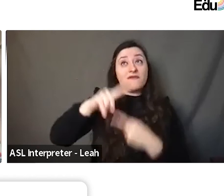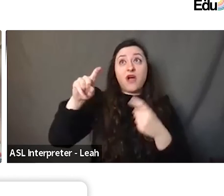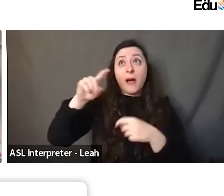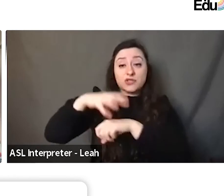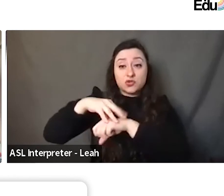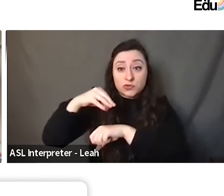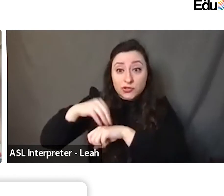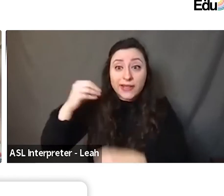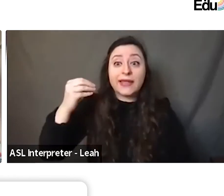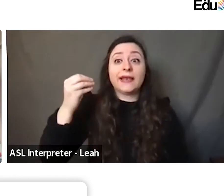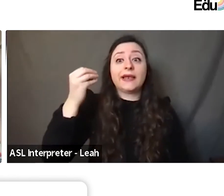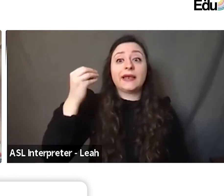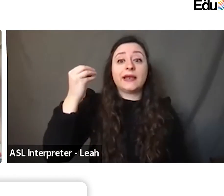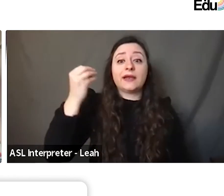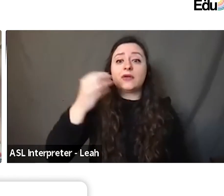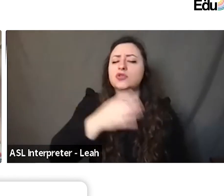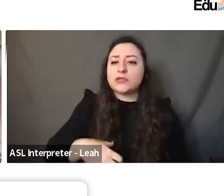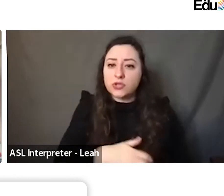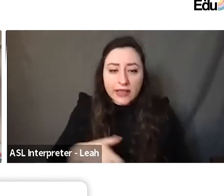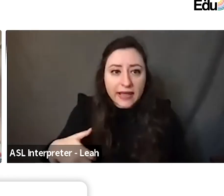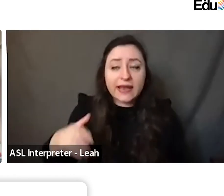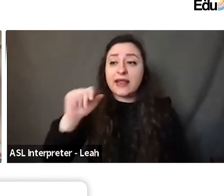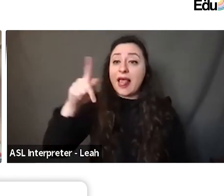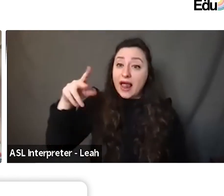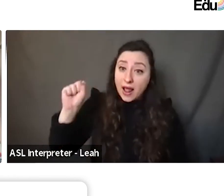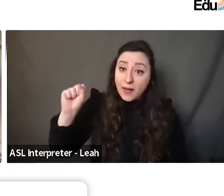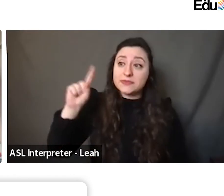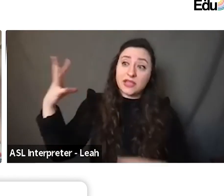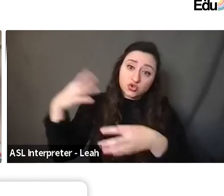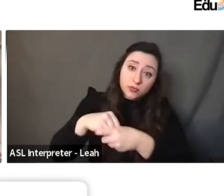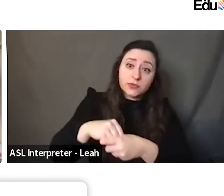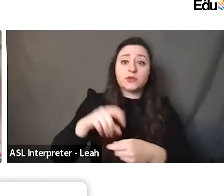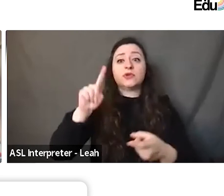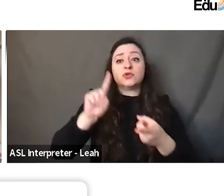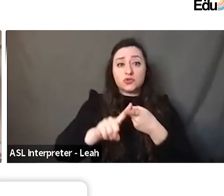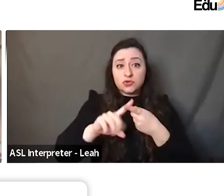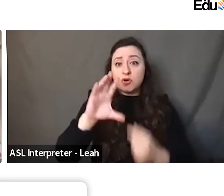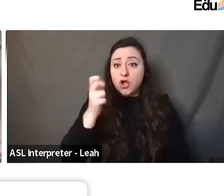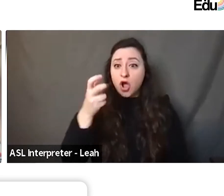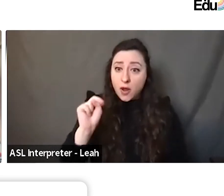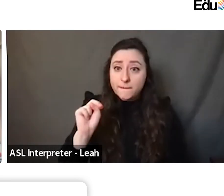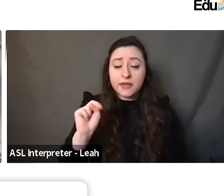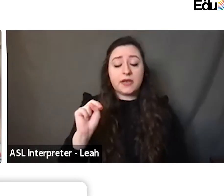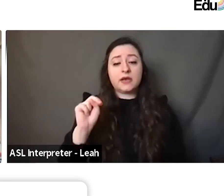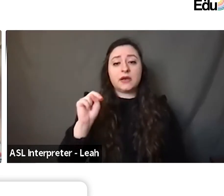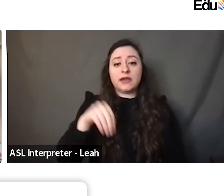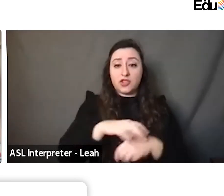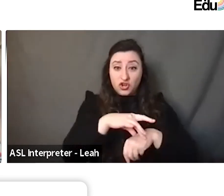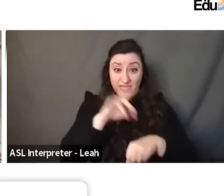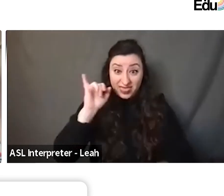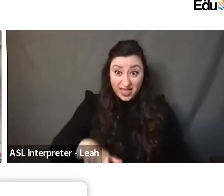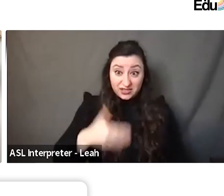are regeneratively grazing in the Alps and actively contributing to sequestering carbon back into the earth, could this be good